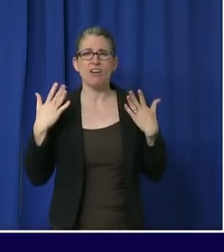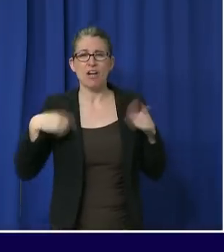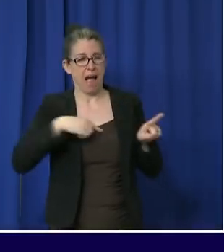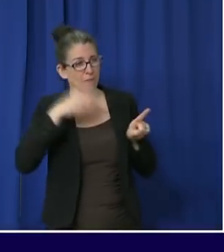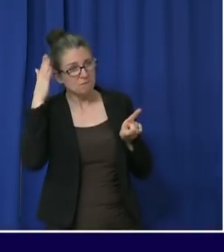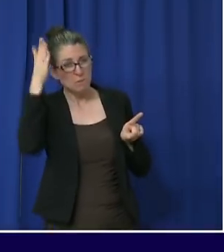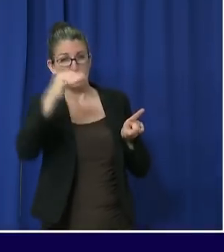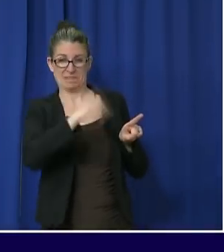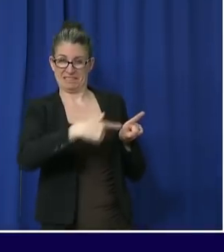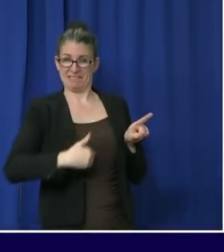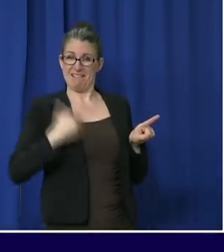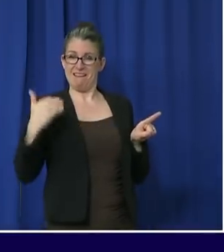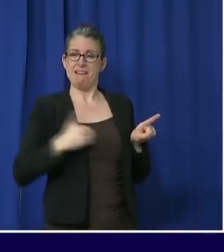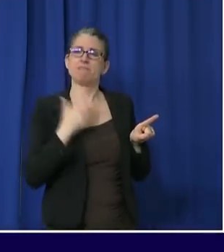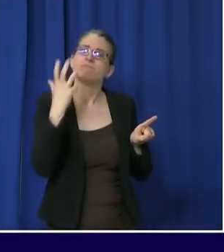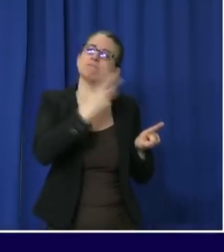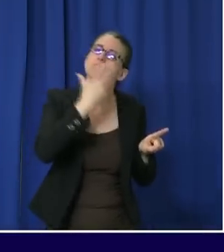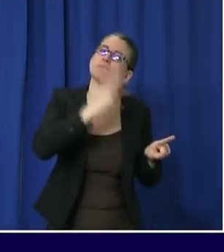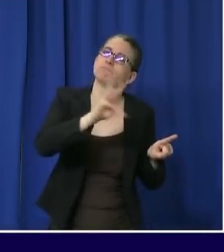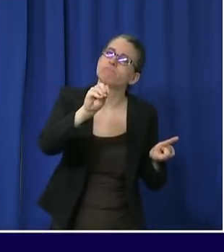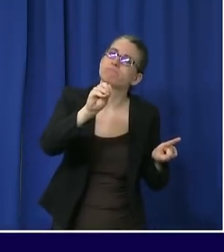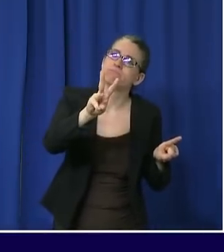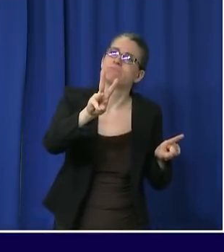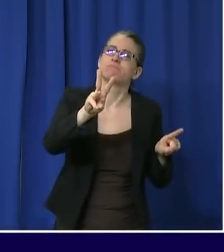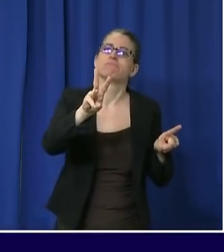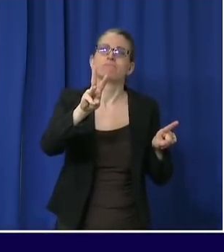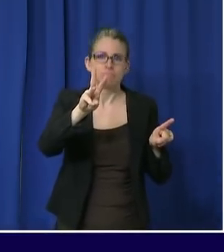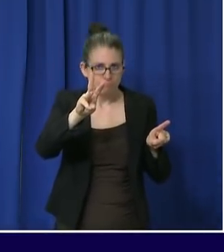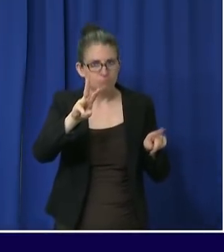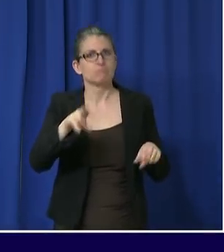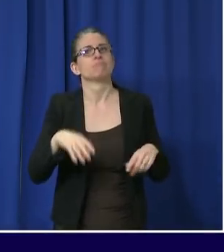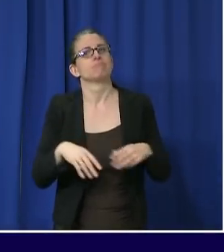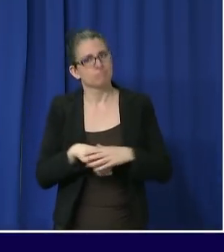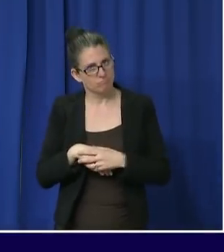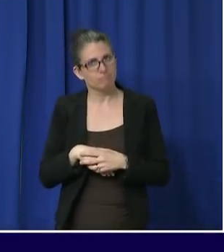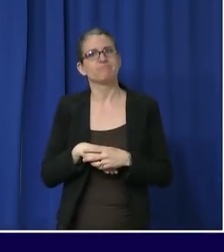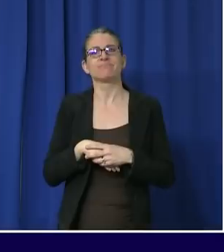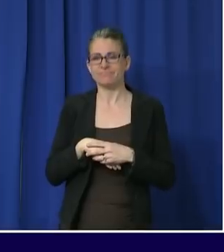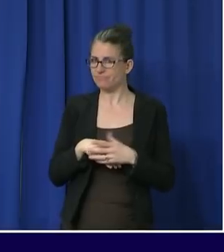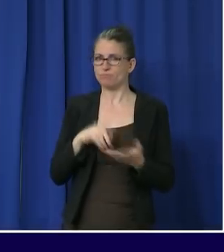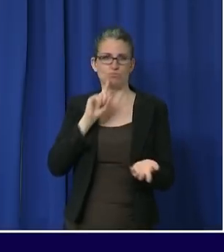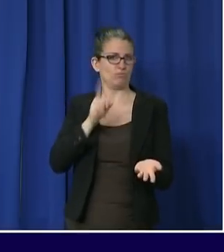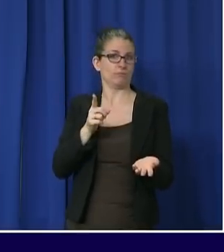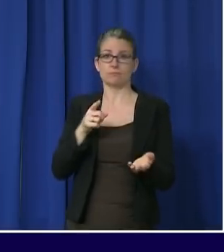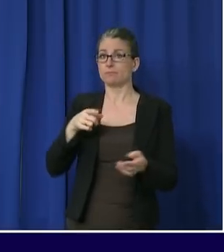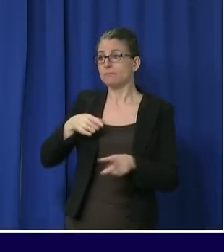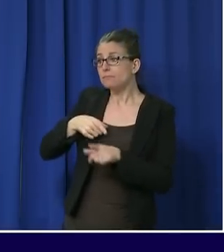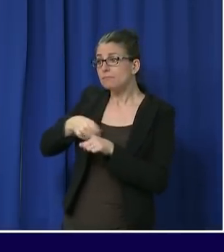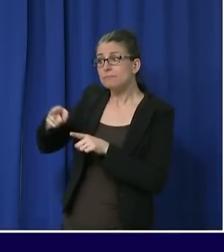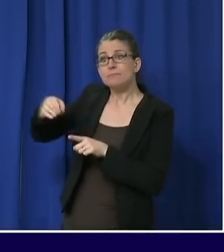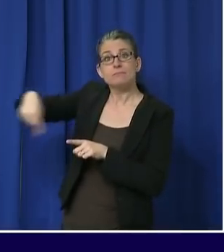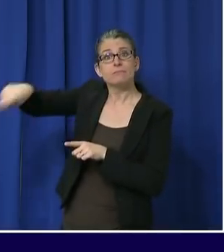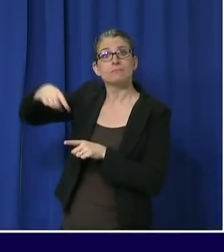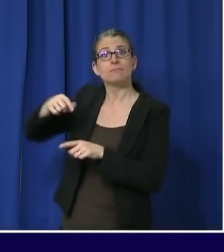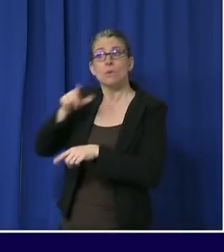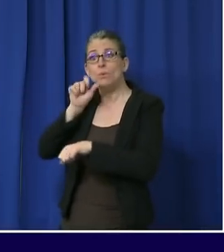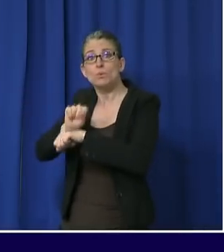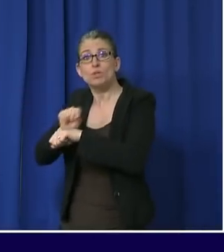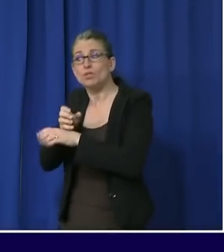emergency preparedness team, as well as all the healthcare workers across the state, we very much thank you.